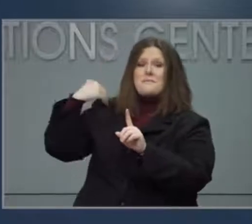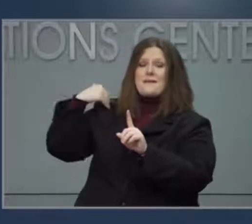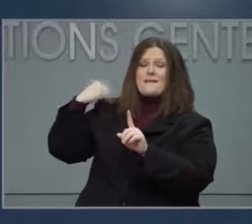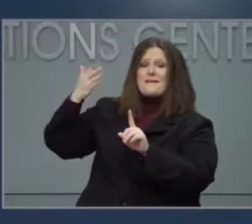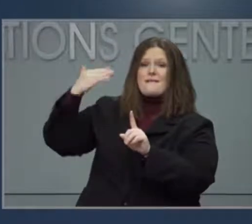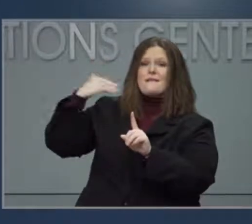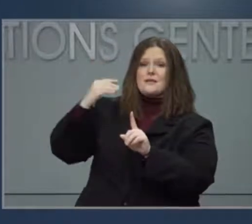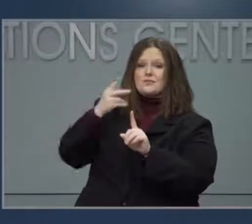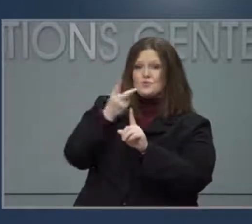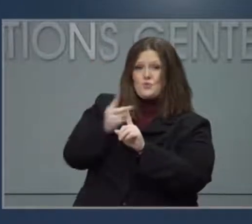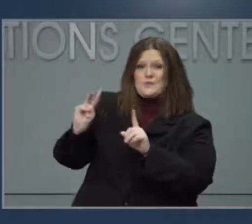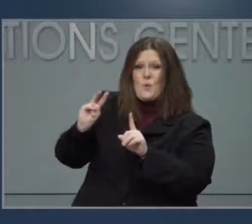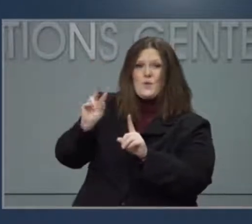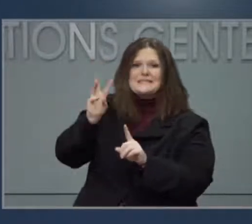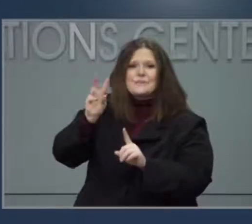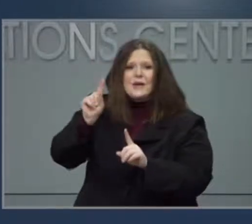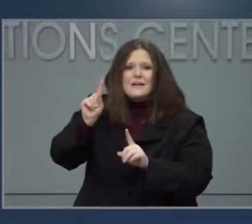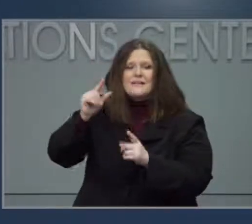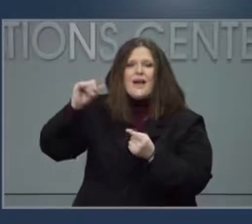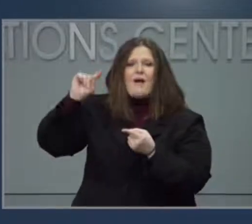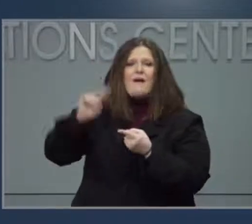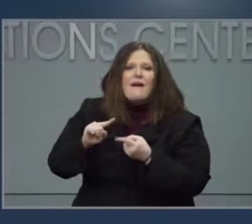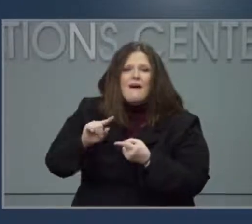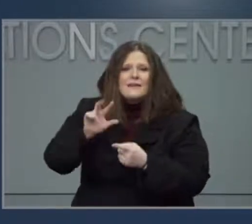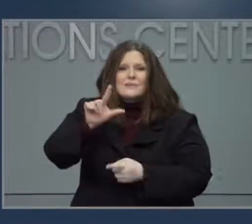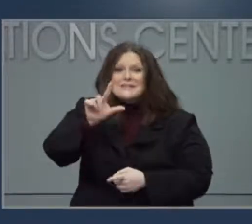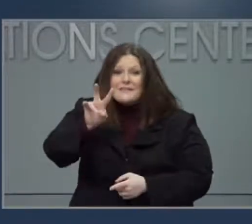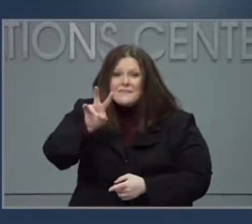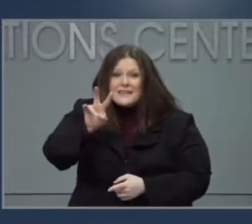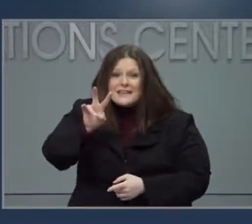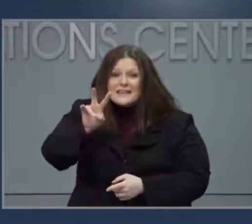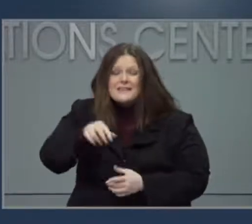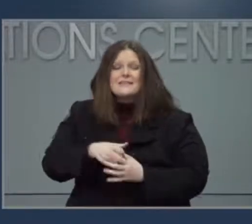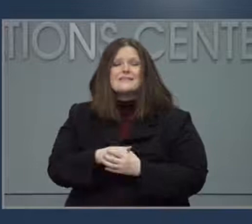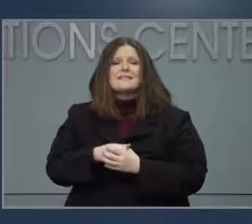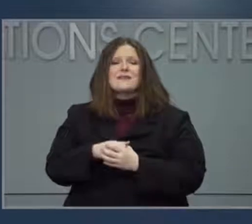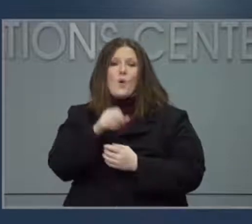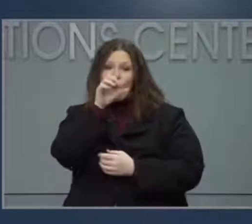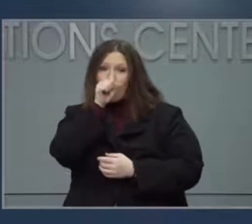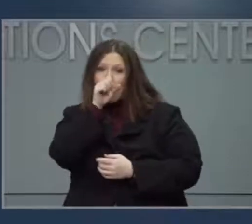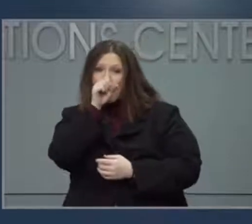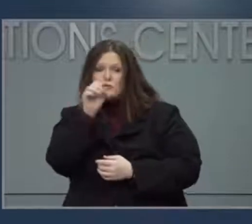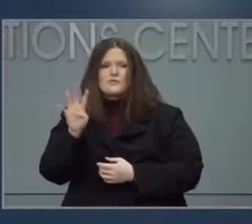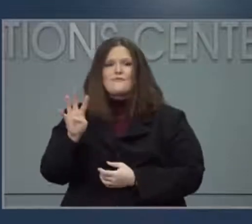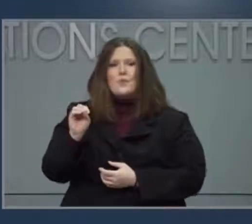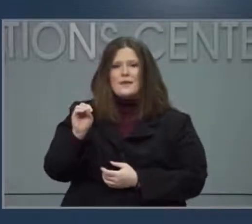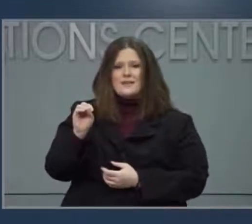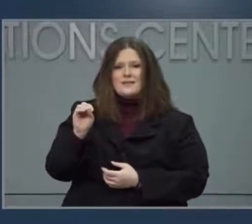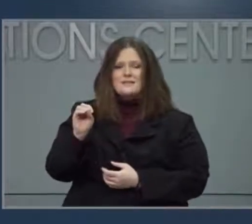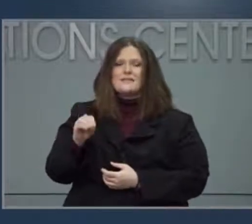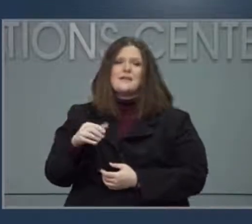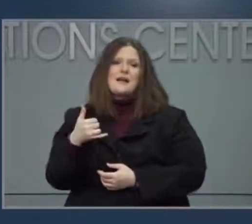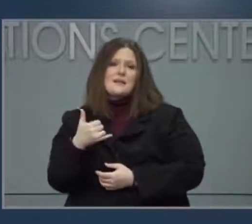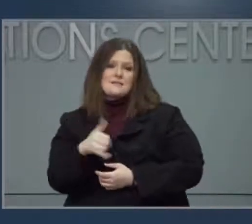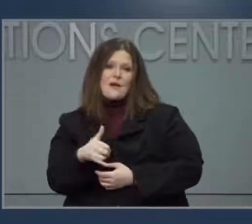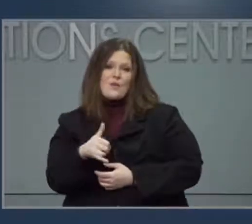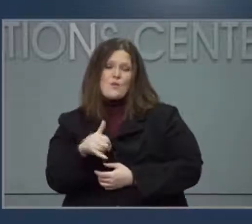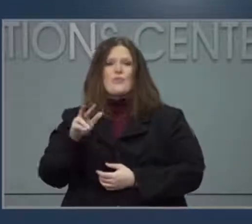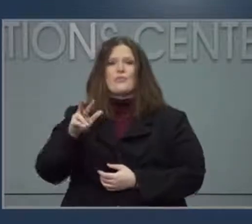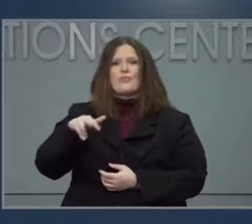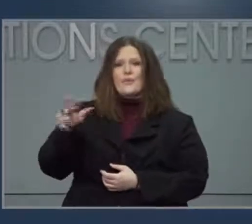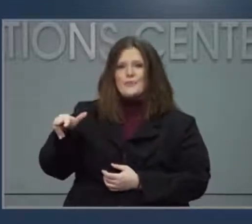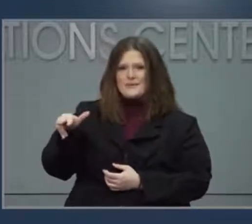were red just 2 weeks ago. 40 counties are orange with substantial spread, and 33 counties are